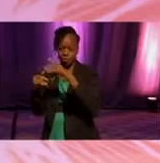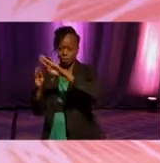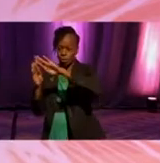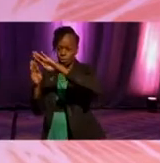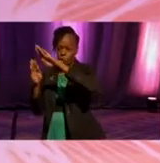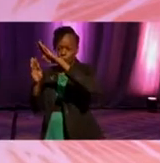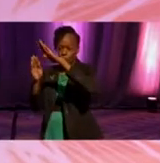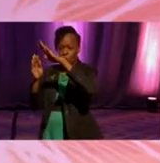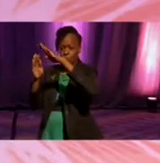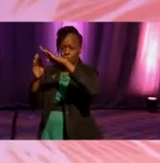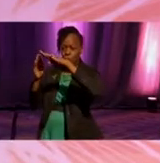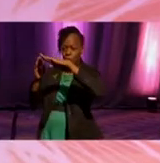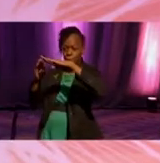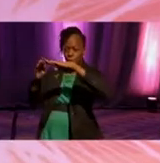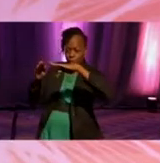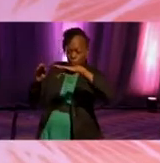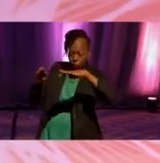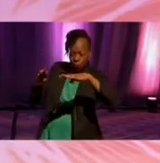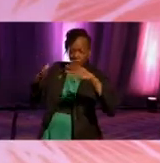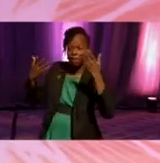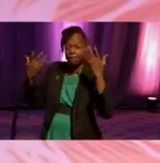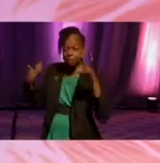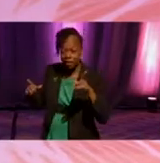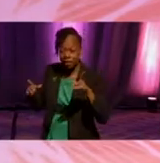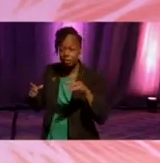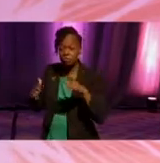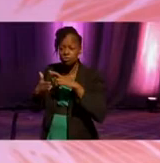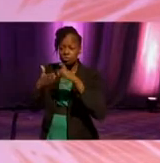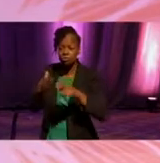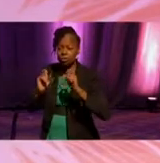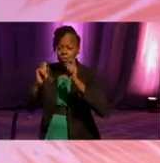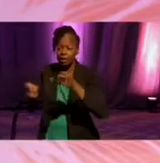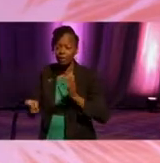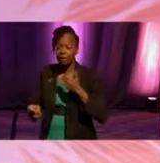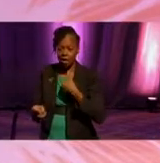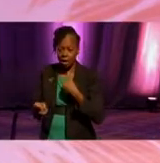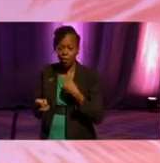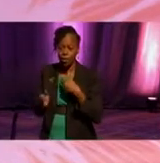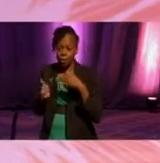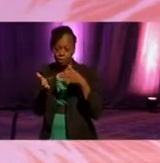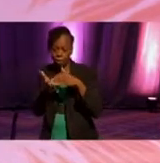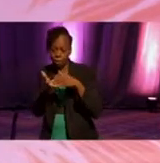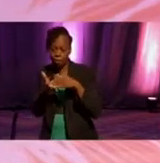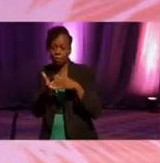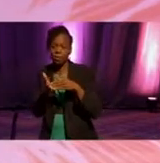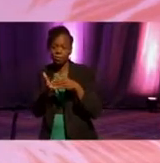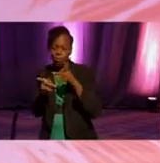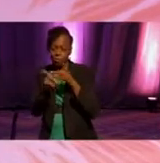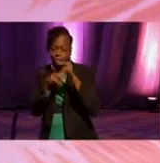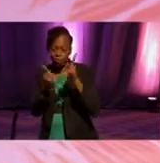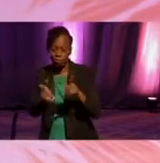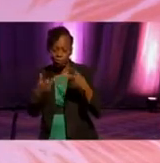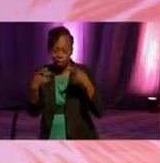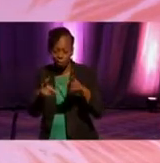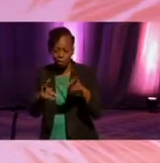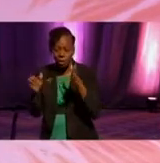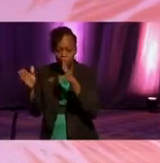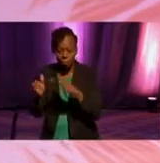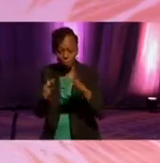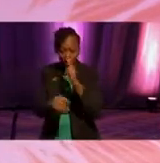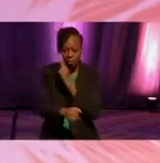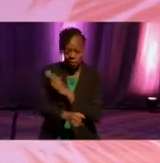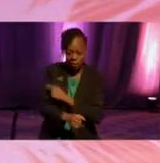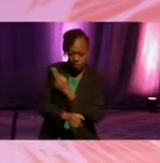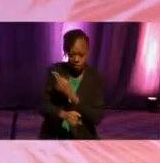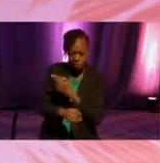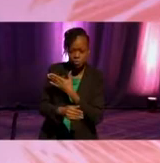which gave our medical professionals the ability to have hospitals prepare the PPE they needed to continue to